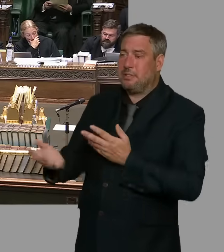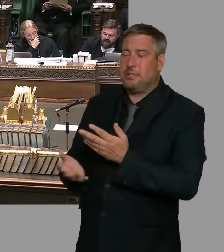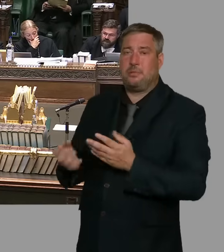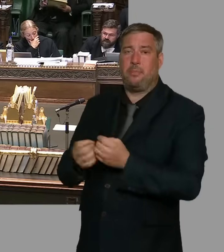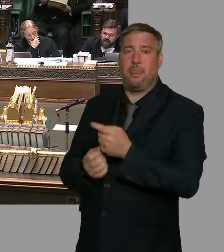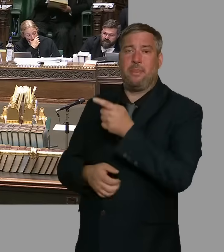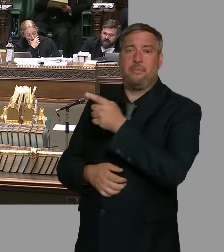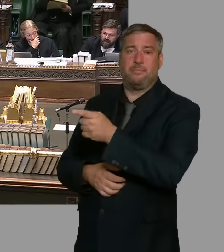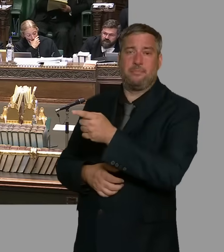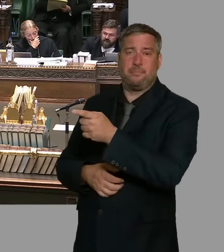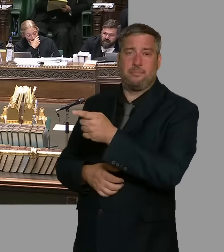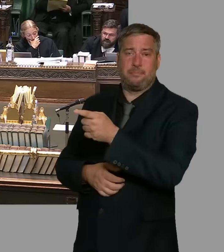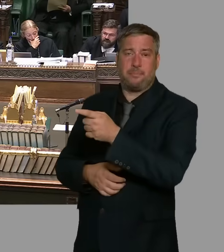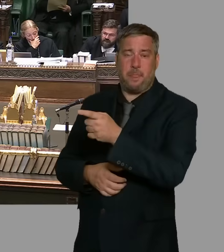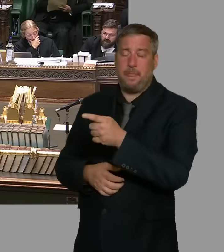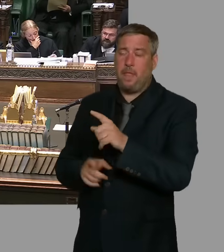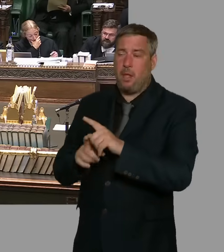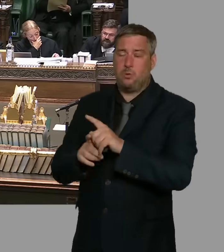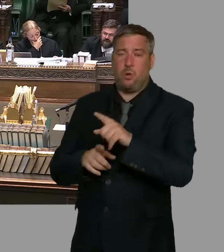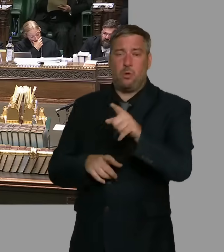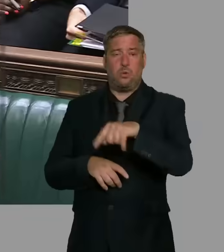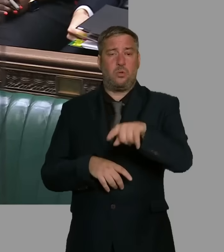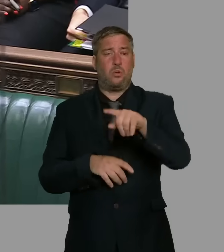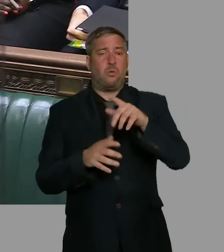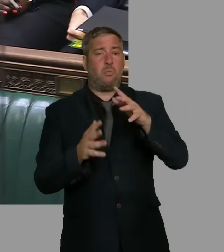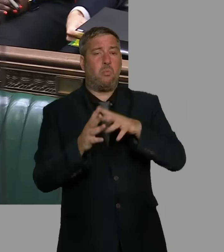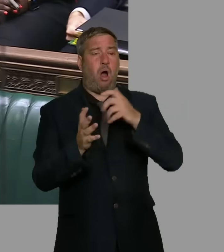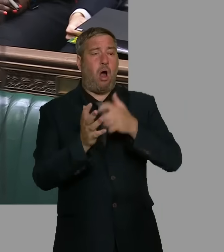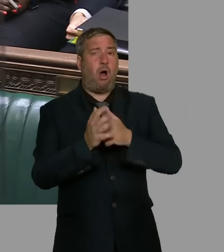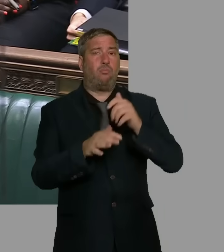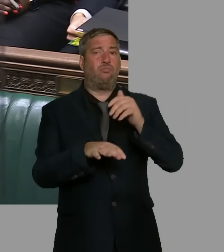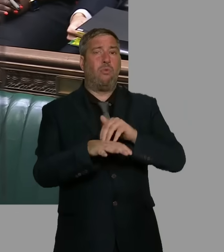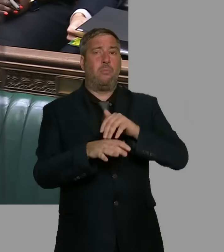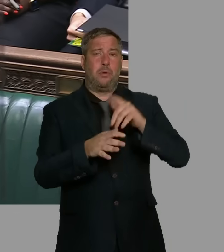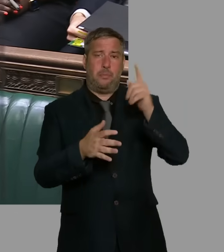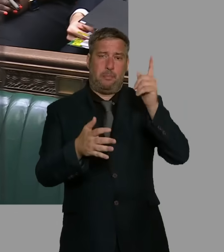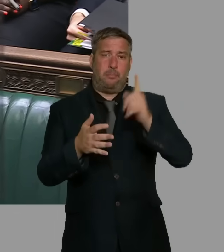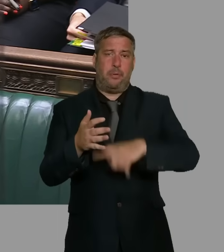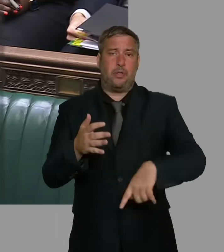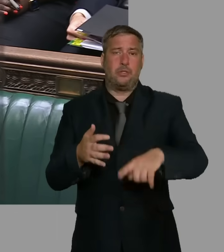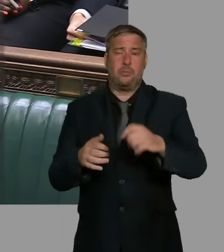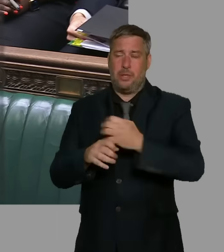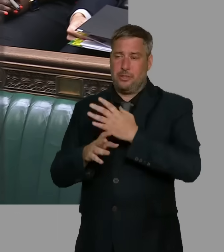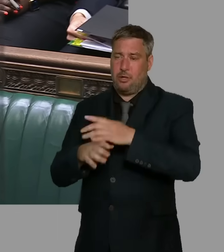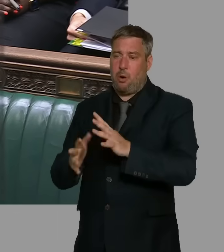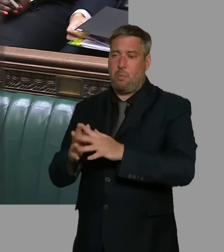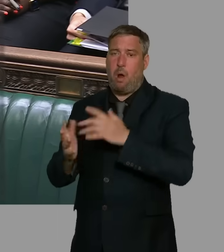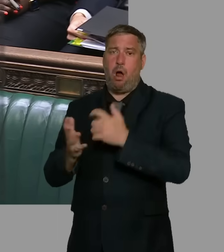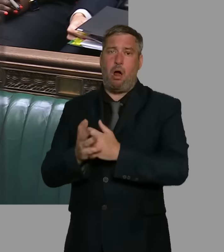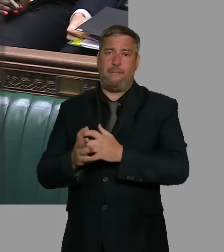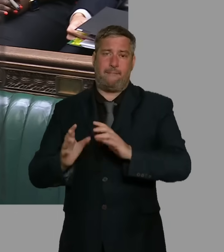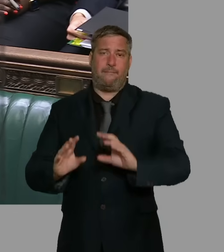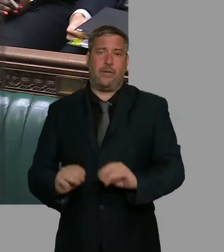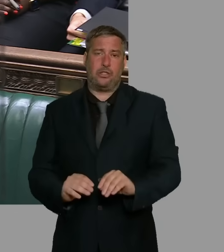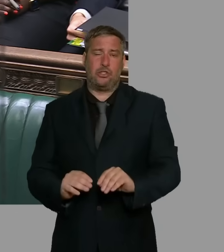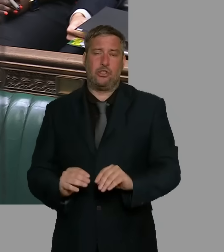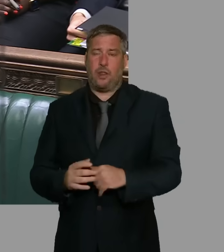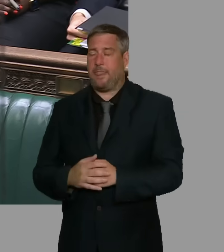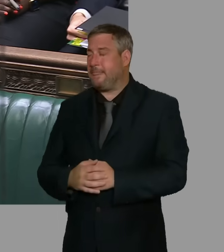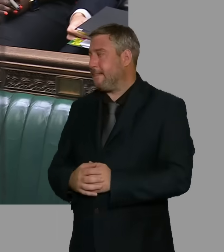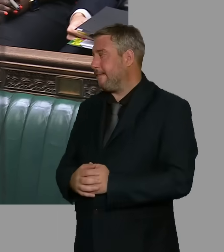I do recall the visit. It was extremely good and very welcoming. And our support for Ukraine, Mr. Speaker,